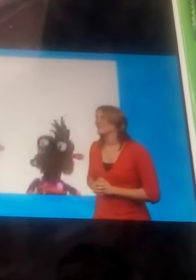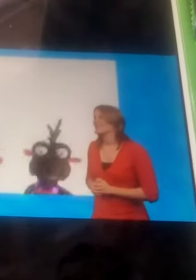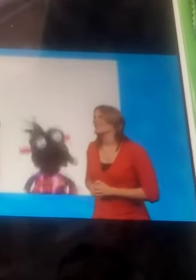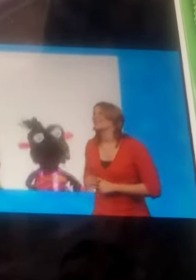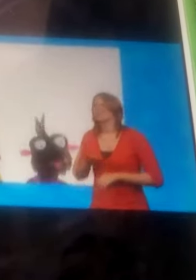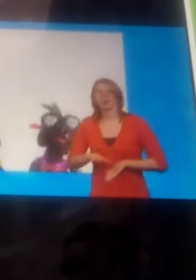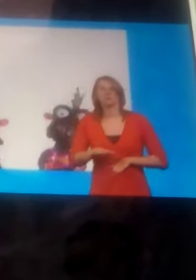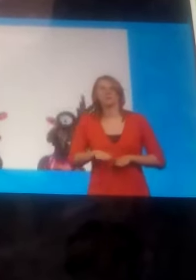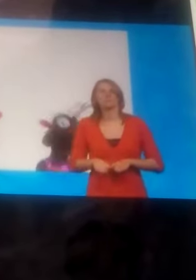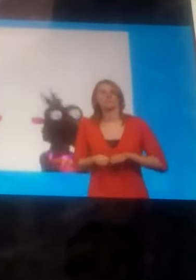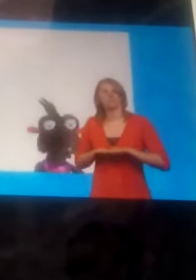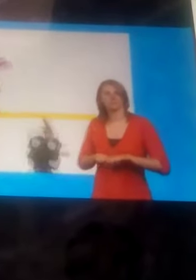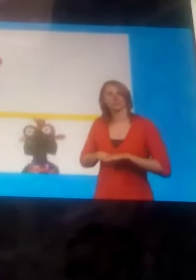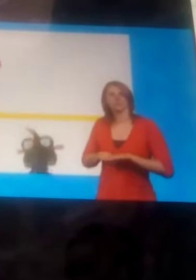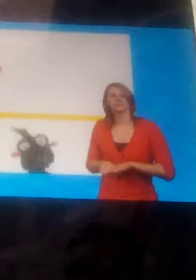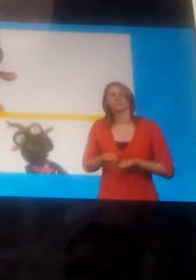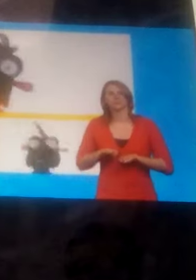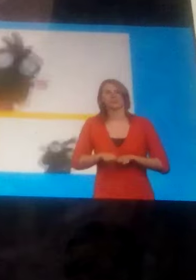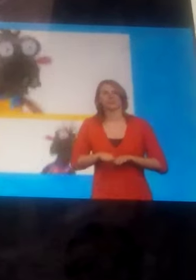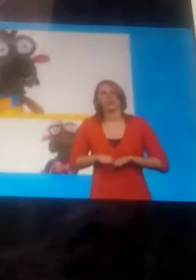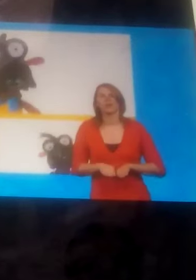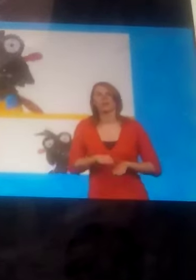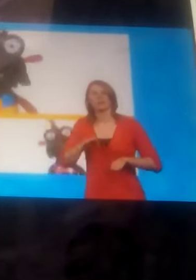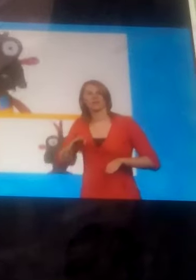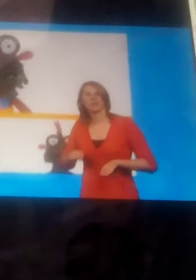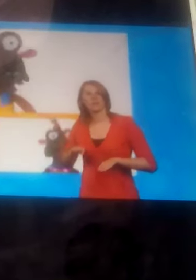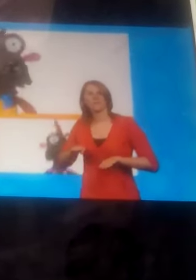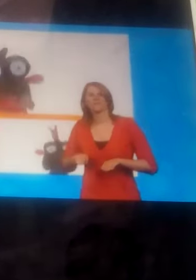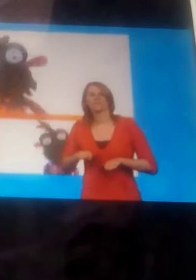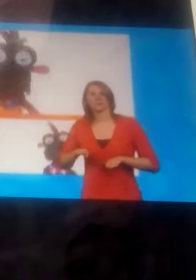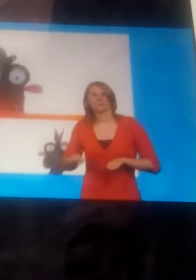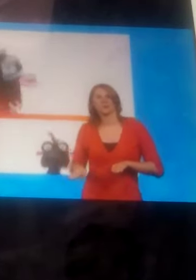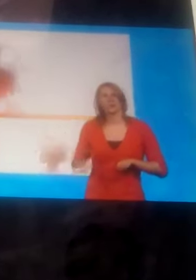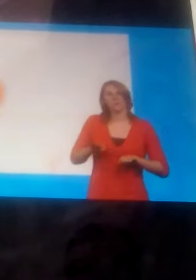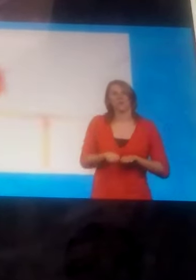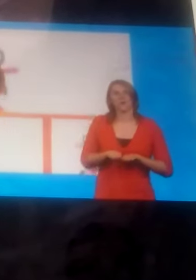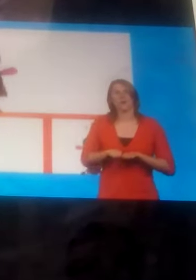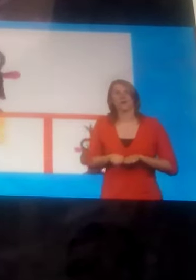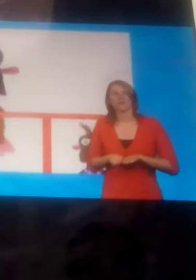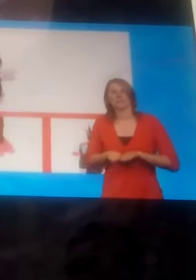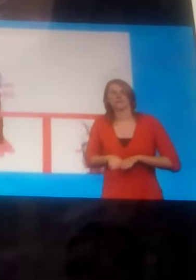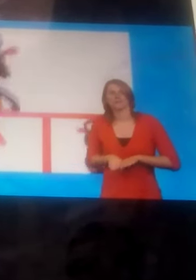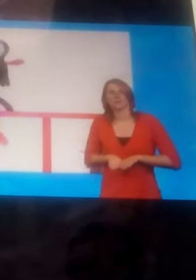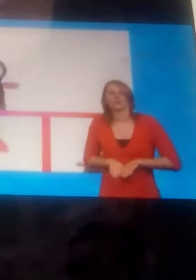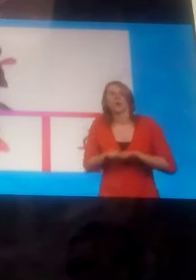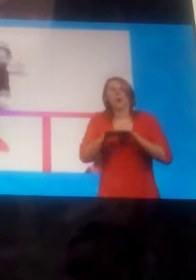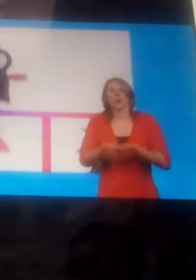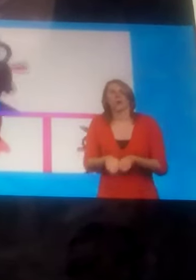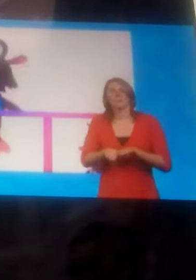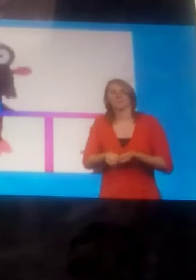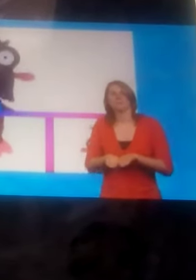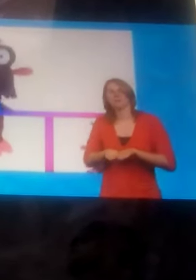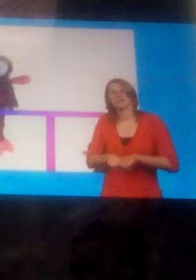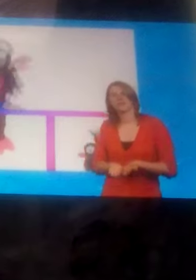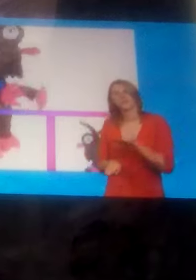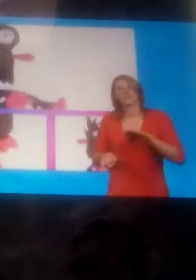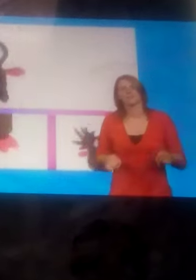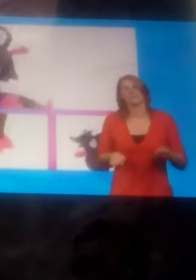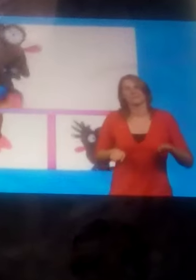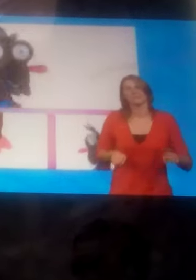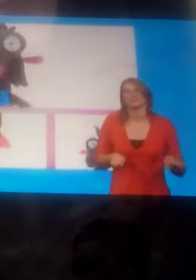now we're gonna do the basic step to the left. Take it back now, y'all. One hop this time. Right foot, let's